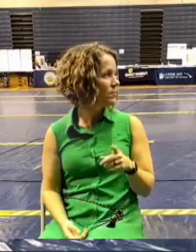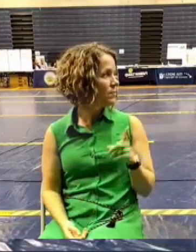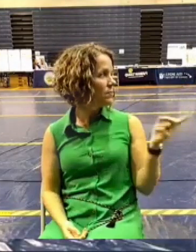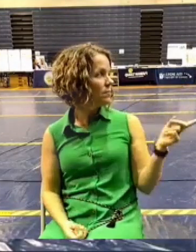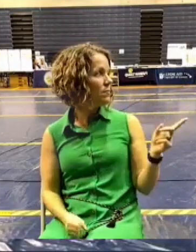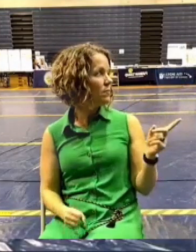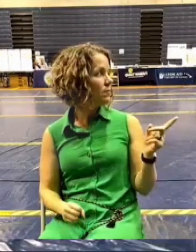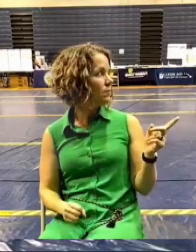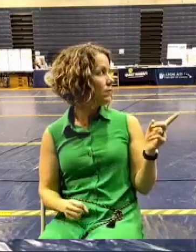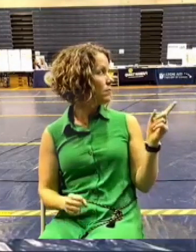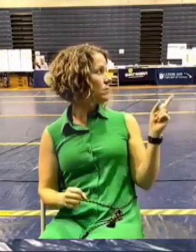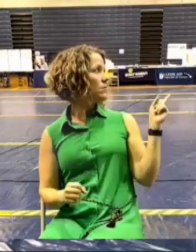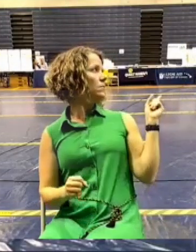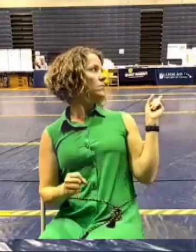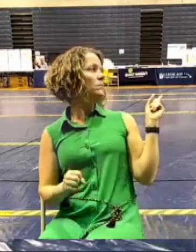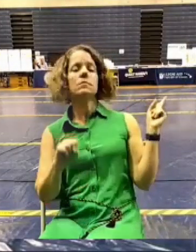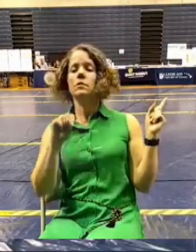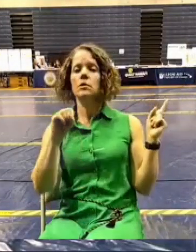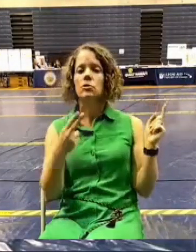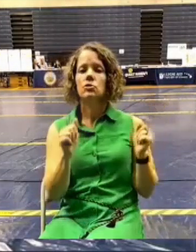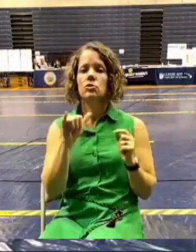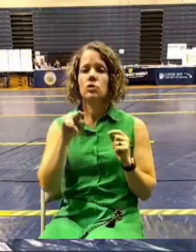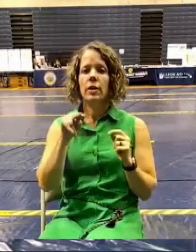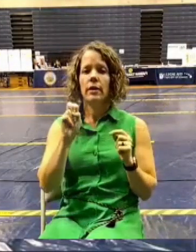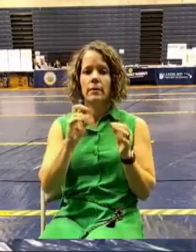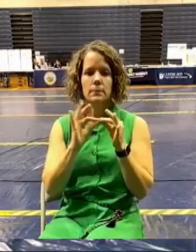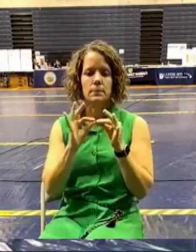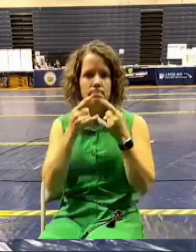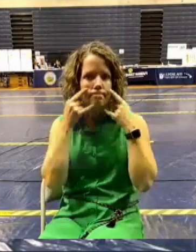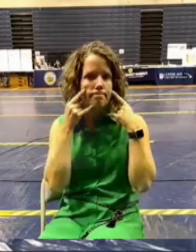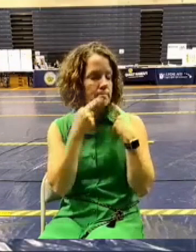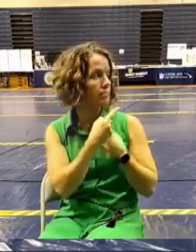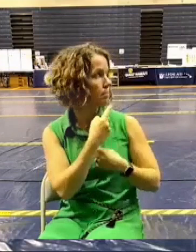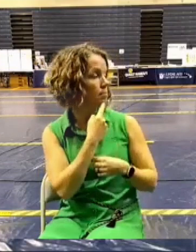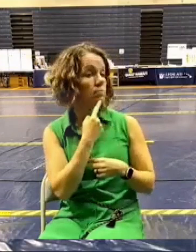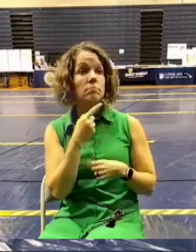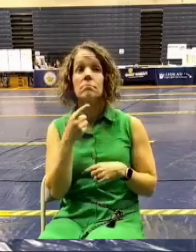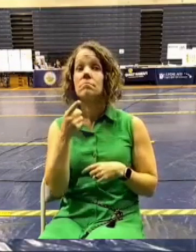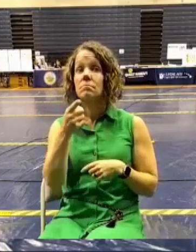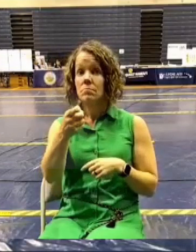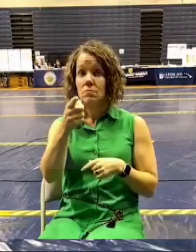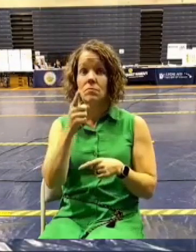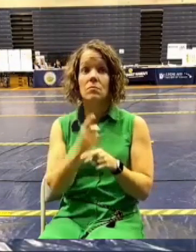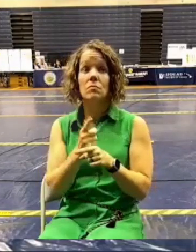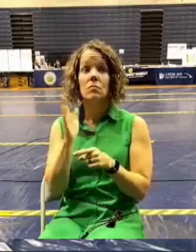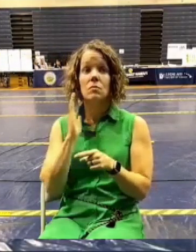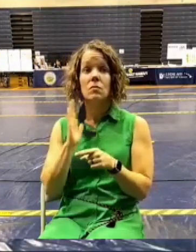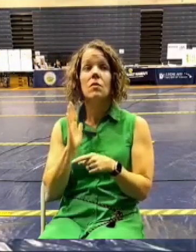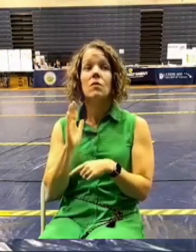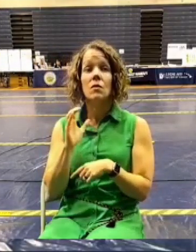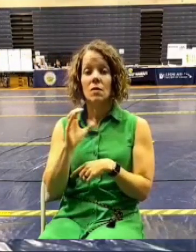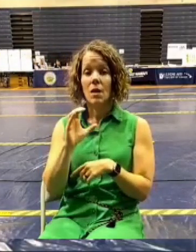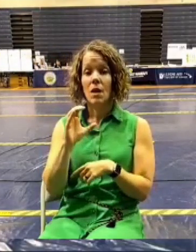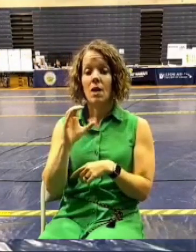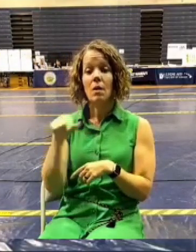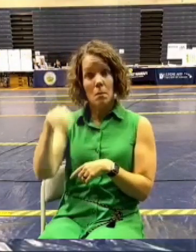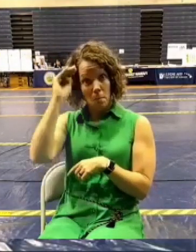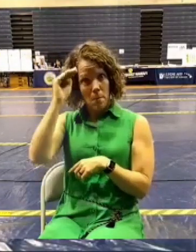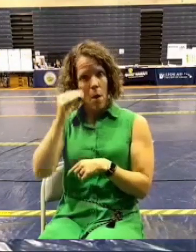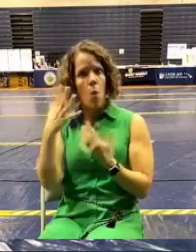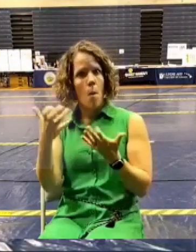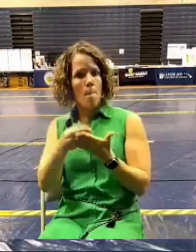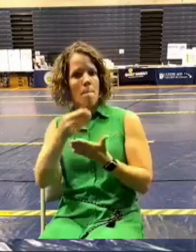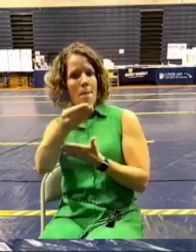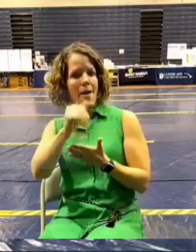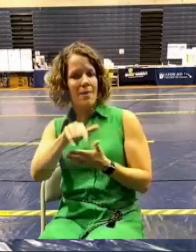my bad. Go ahead, Shane. So as I mentioned, things are evolving. You are correct. At one point, the county was looking at acquiring that 20-acre